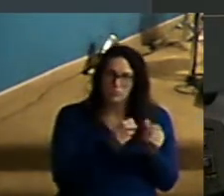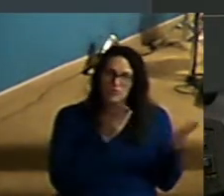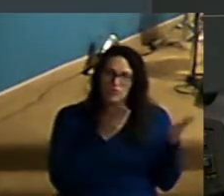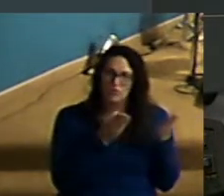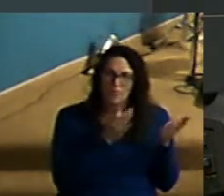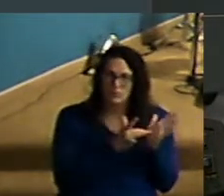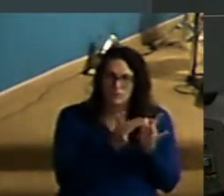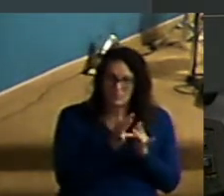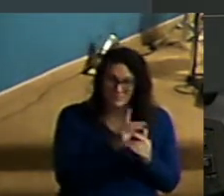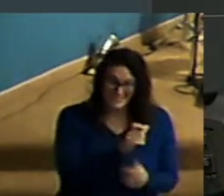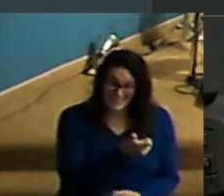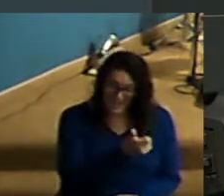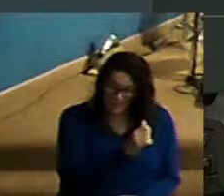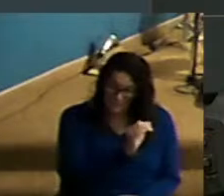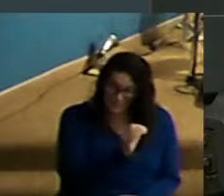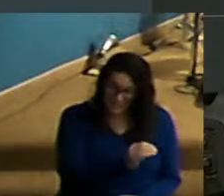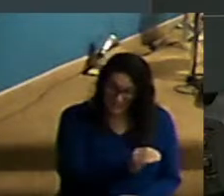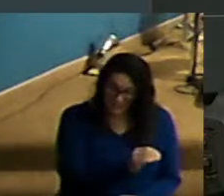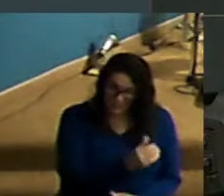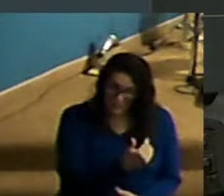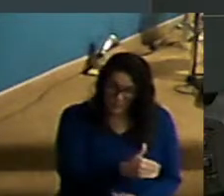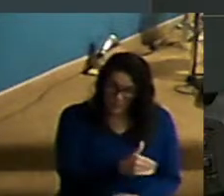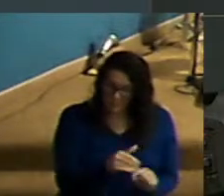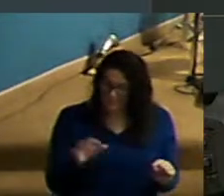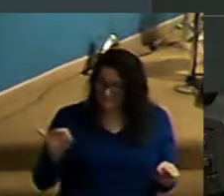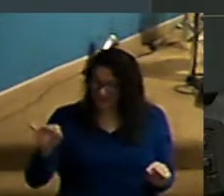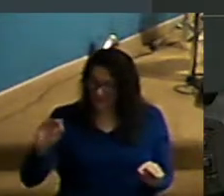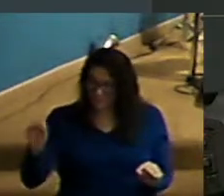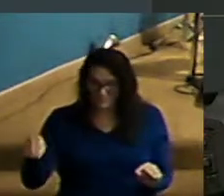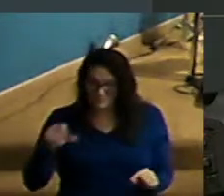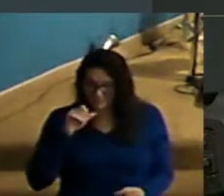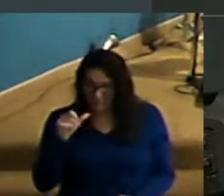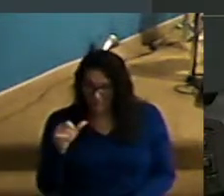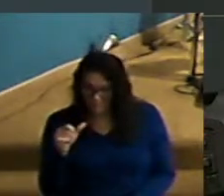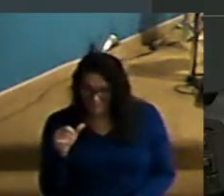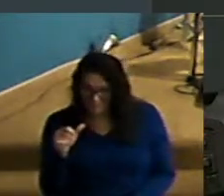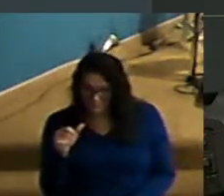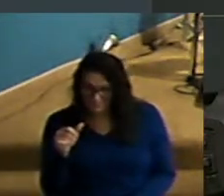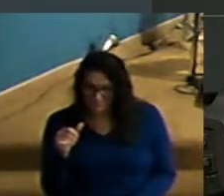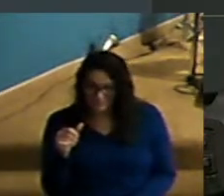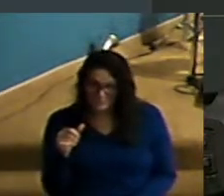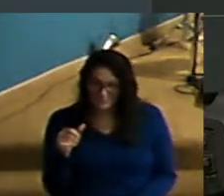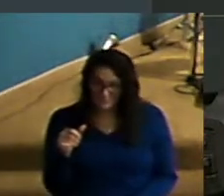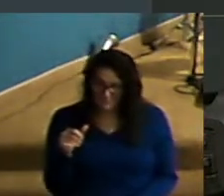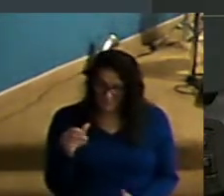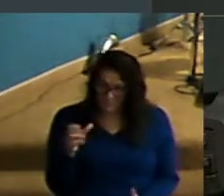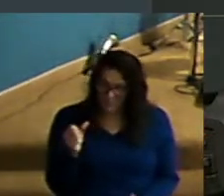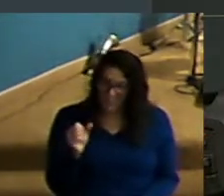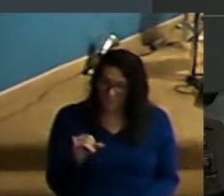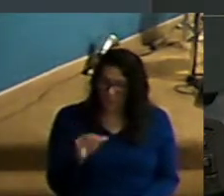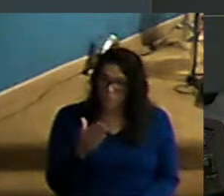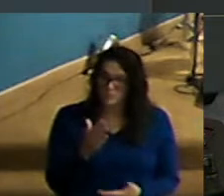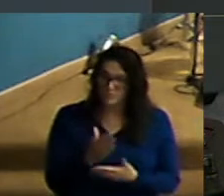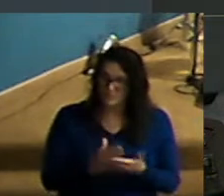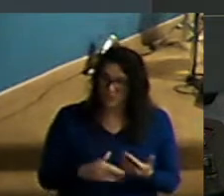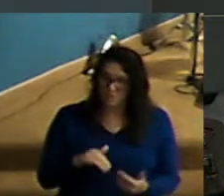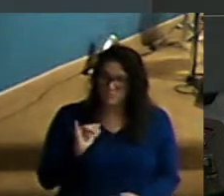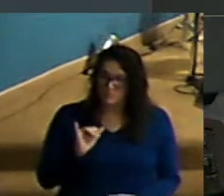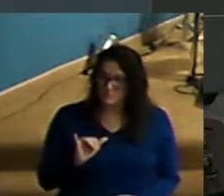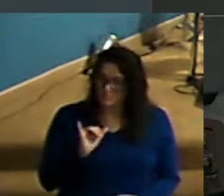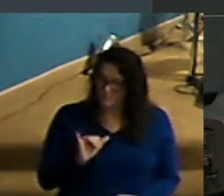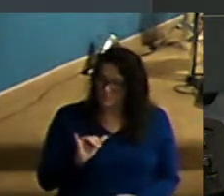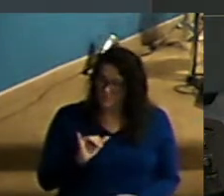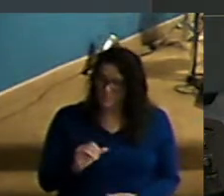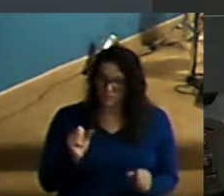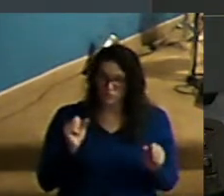10%. And so this is some of the convictions that they found for these